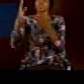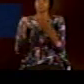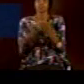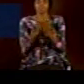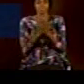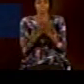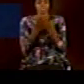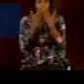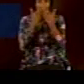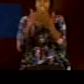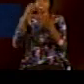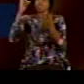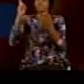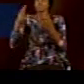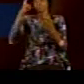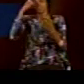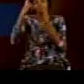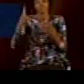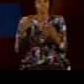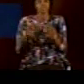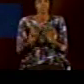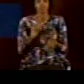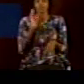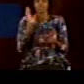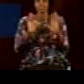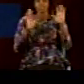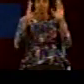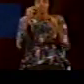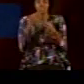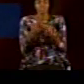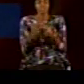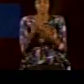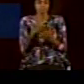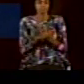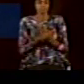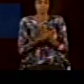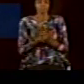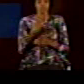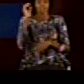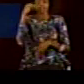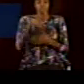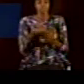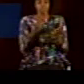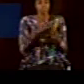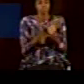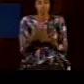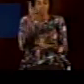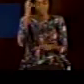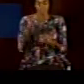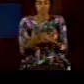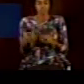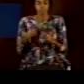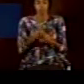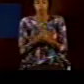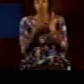wonderful name for all that he has done. In Jesus' name we pray.